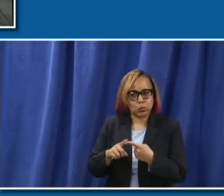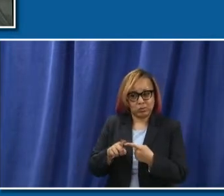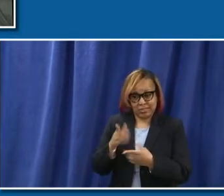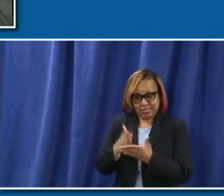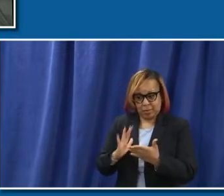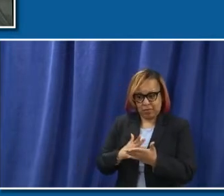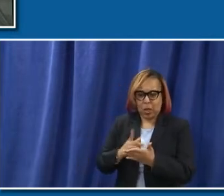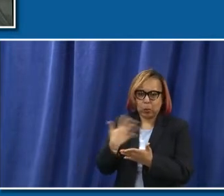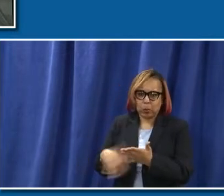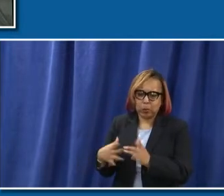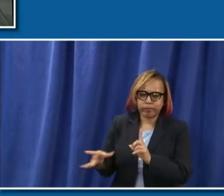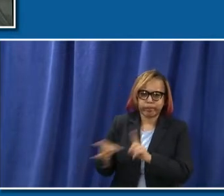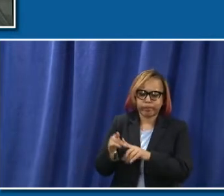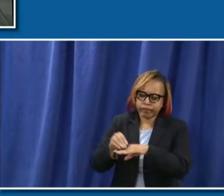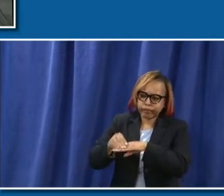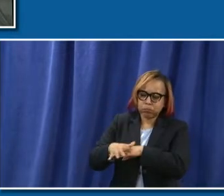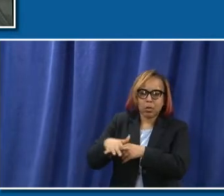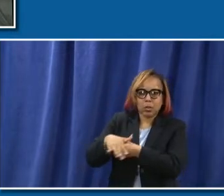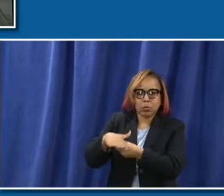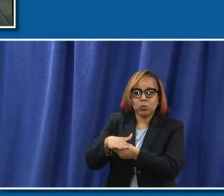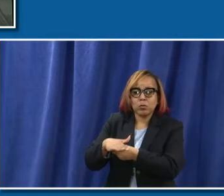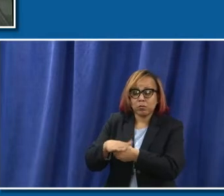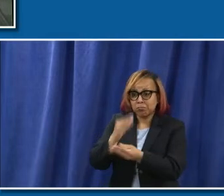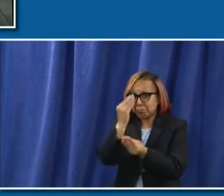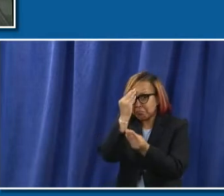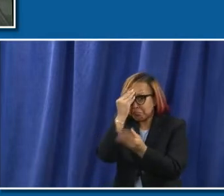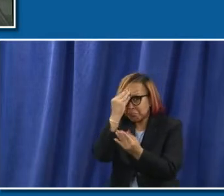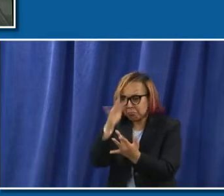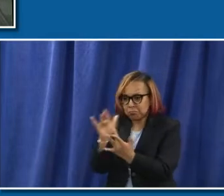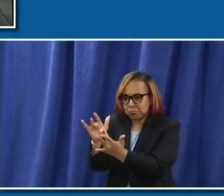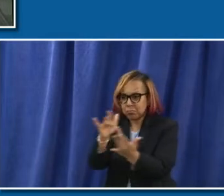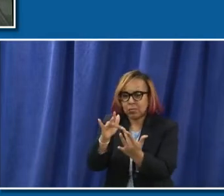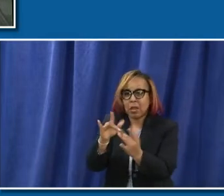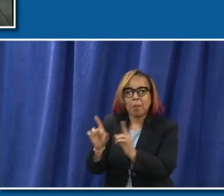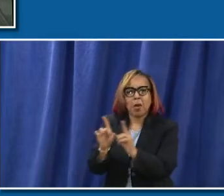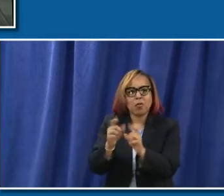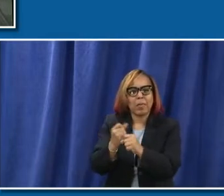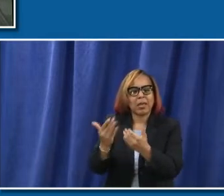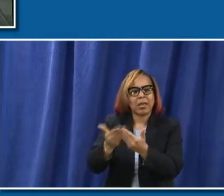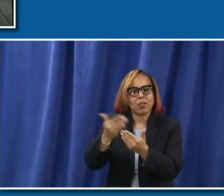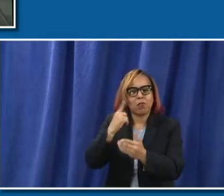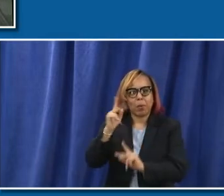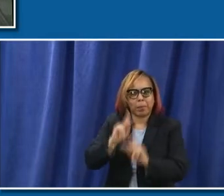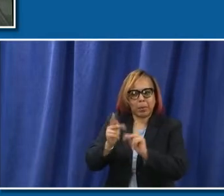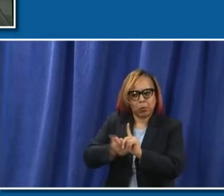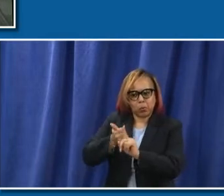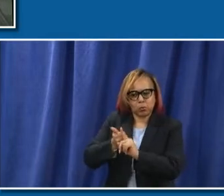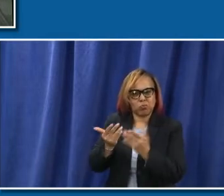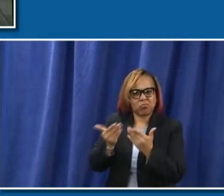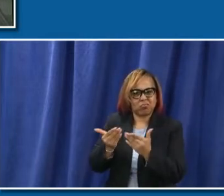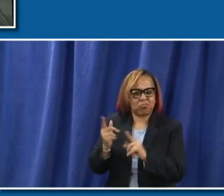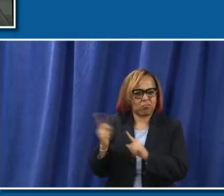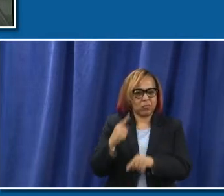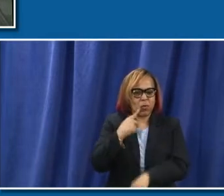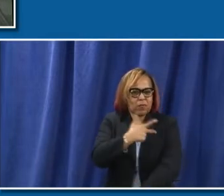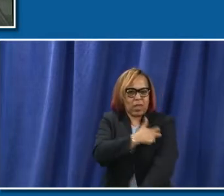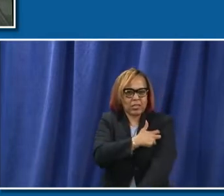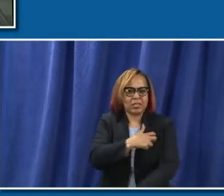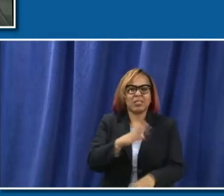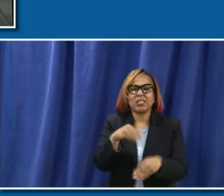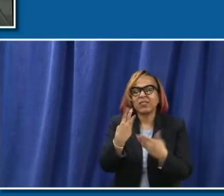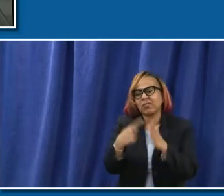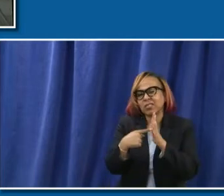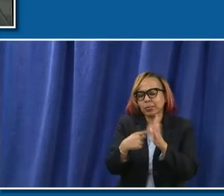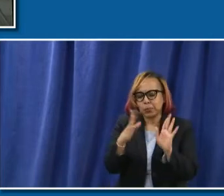some of our hardest hit communities to both get information out, but also make it as easy as possible for people to be vaccinated. So just to give you a sense of